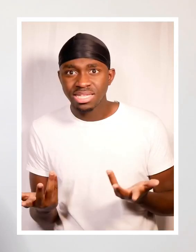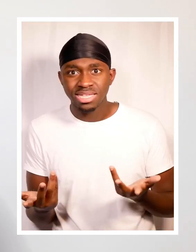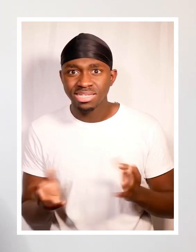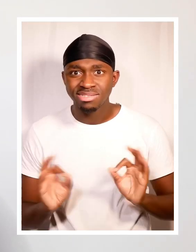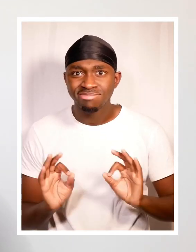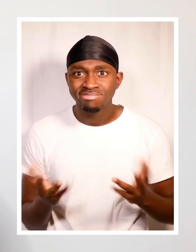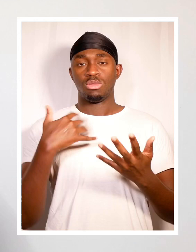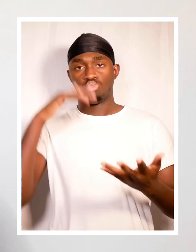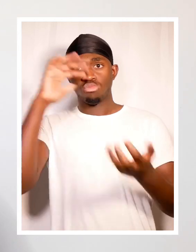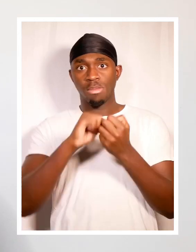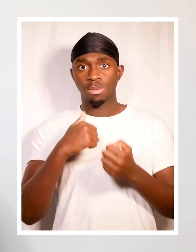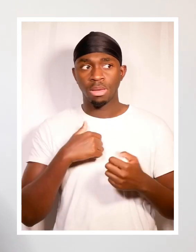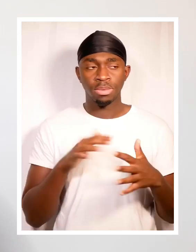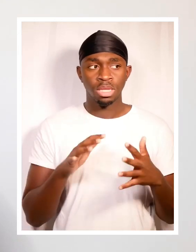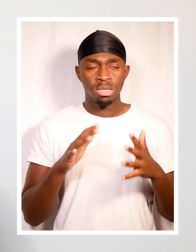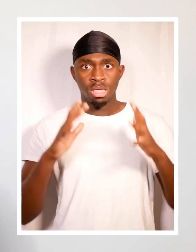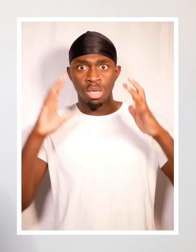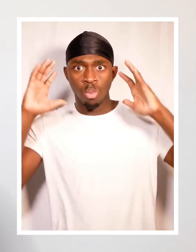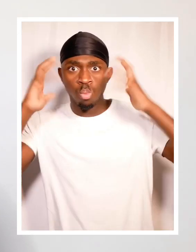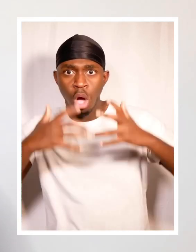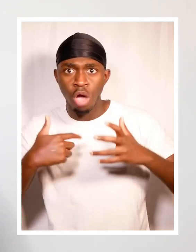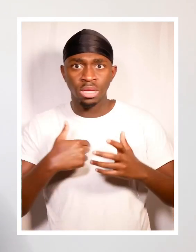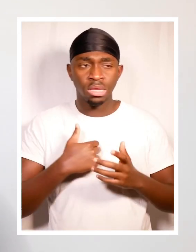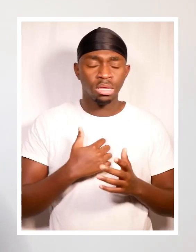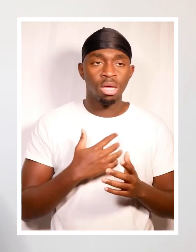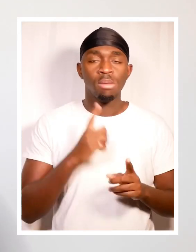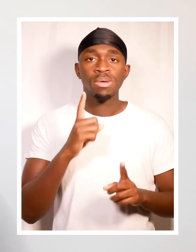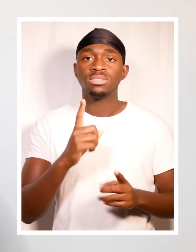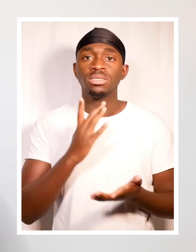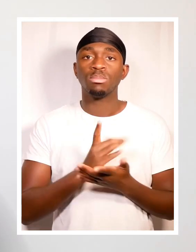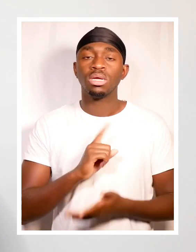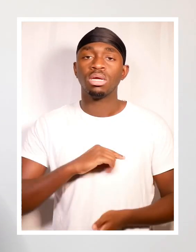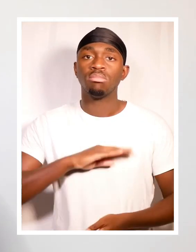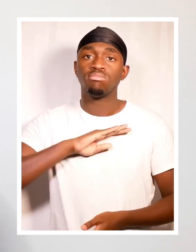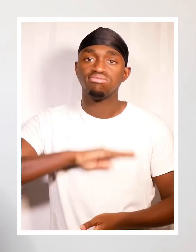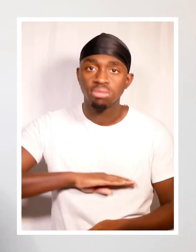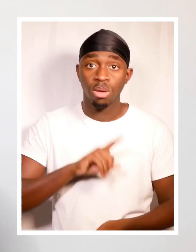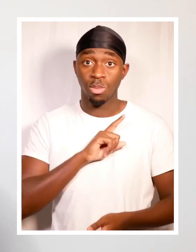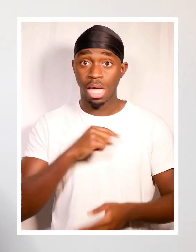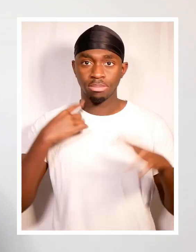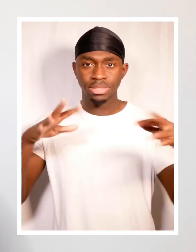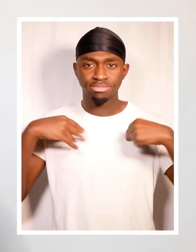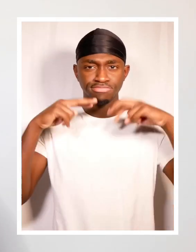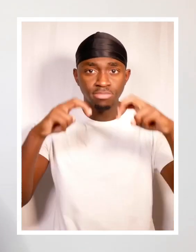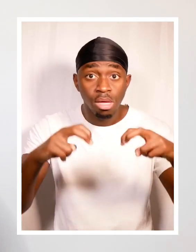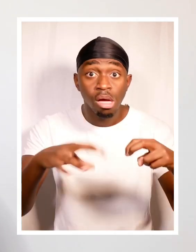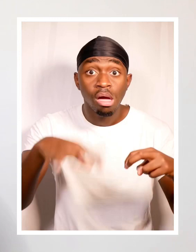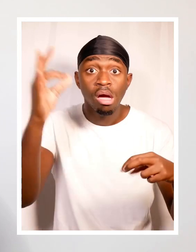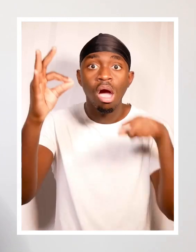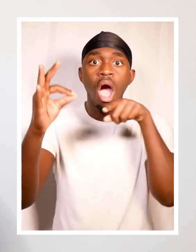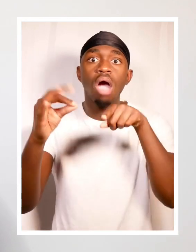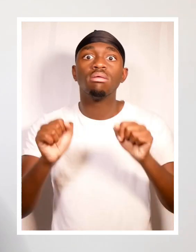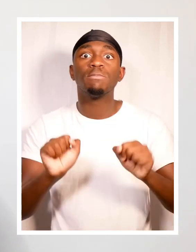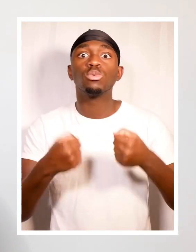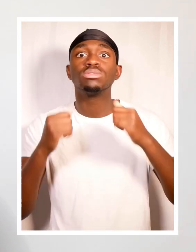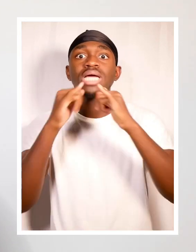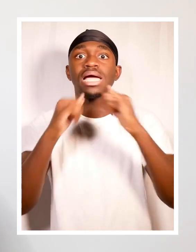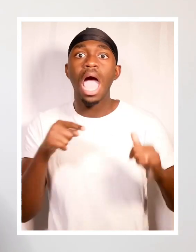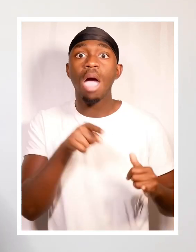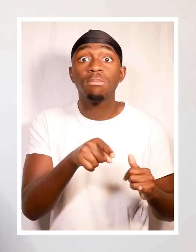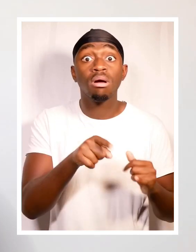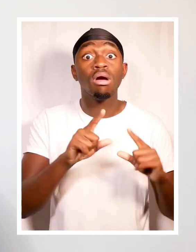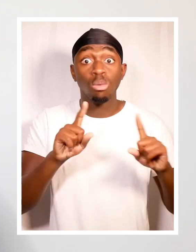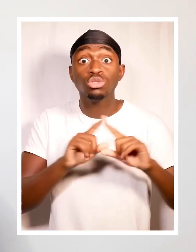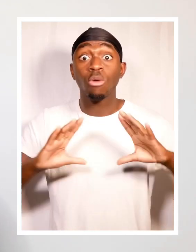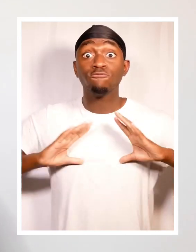case i was in a very unique situation where the boot camp i ended up applying for was not only